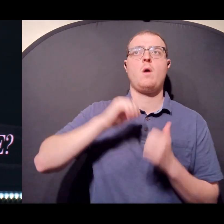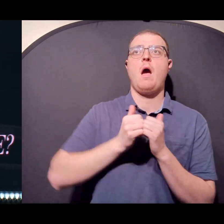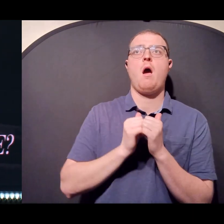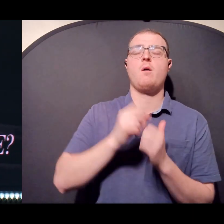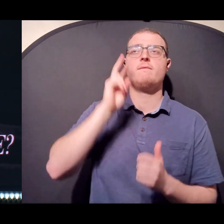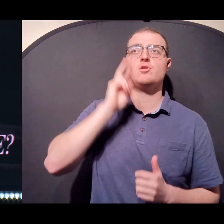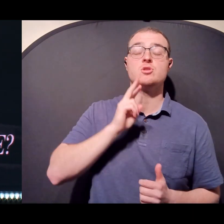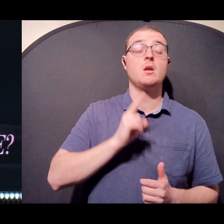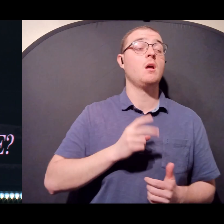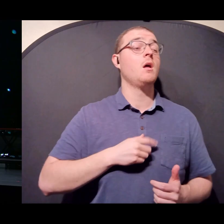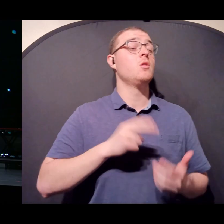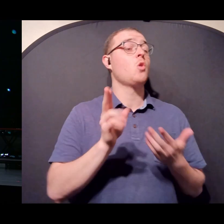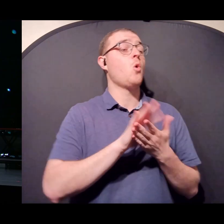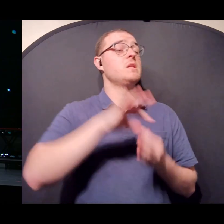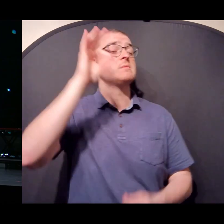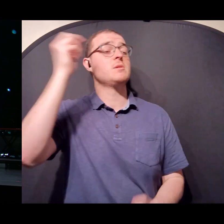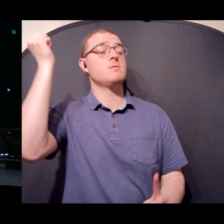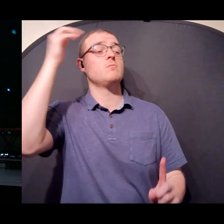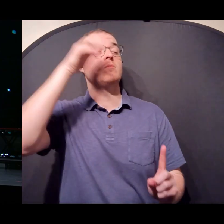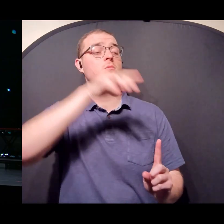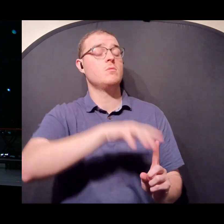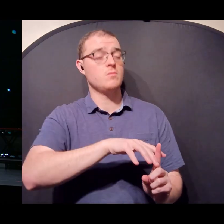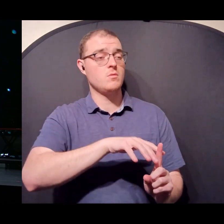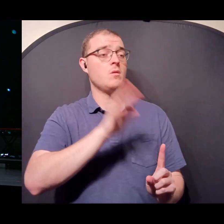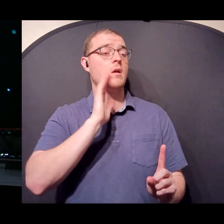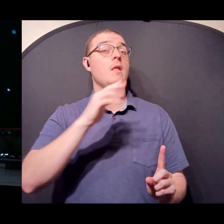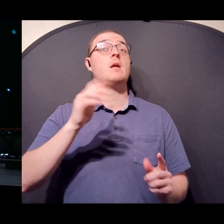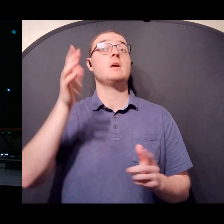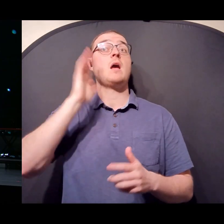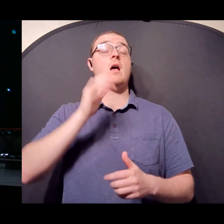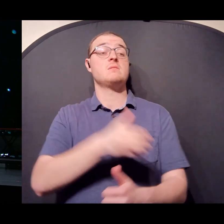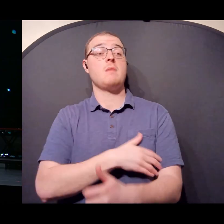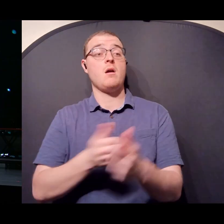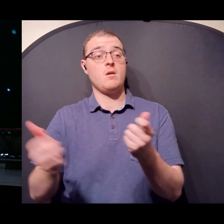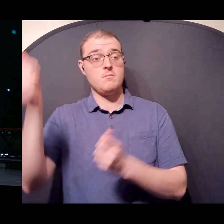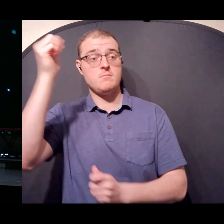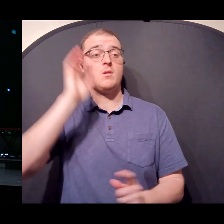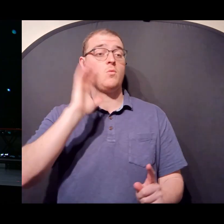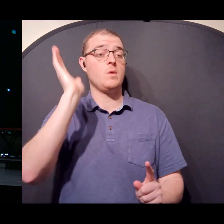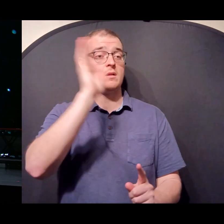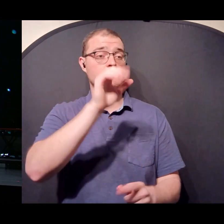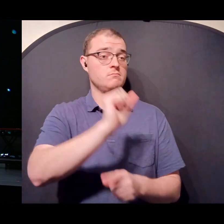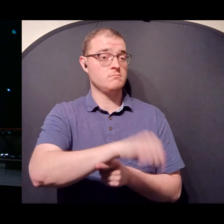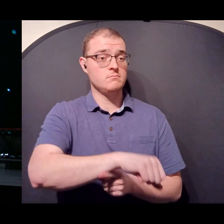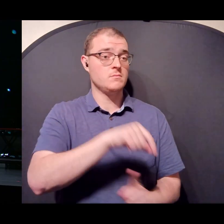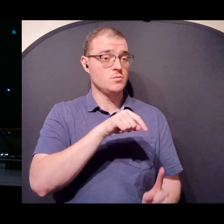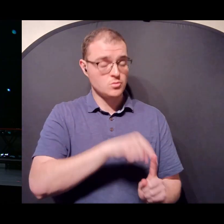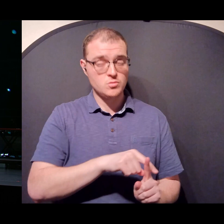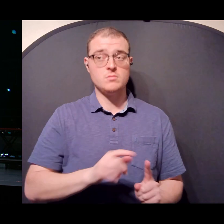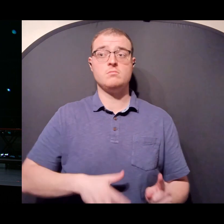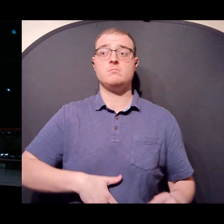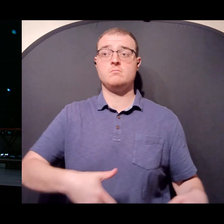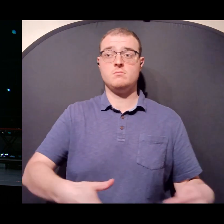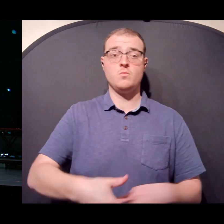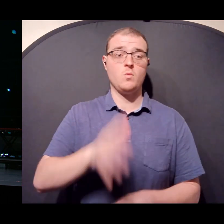I'm a virgin. The angel answered, the Holy Spirit will come on you, and the power of the Most High will